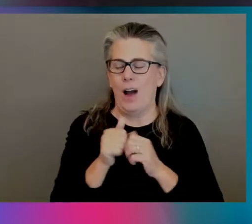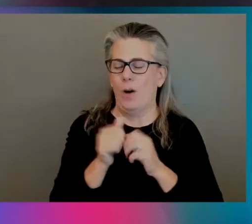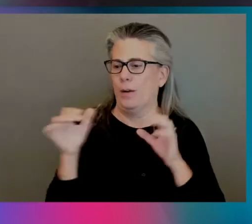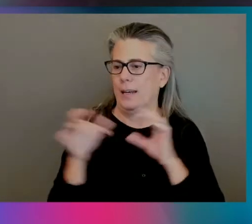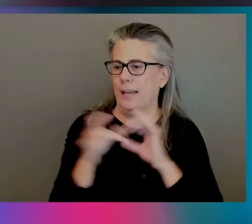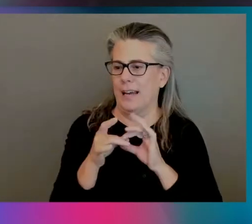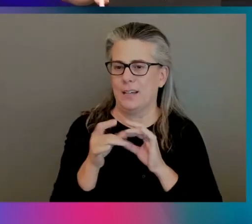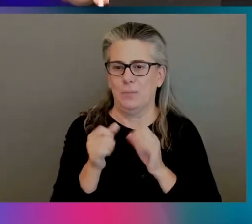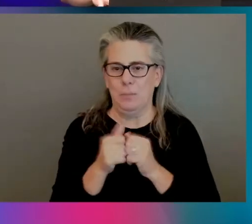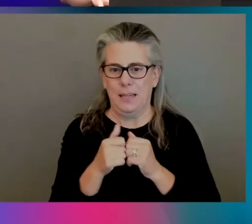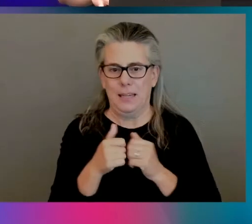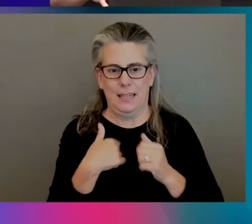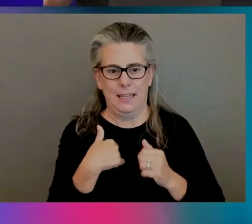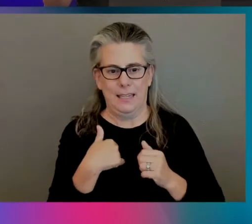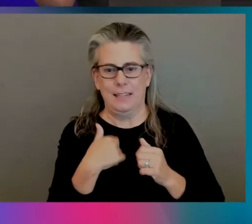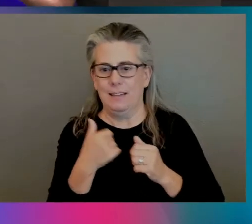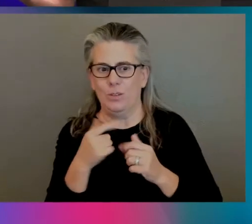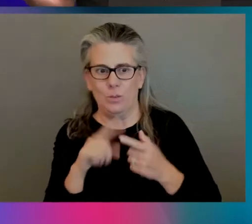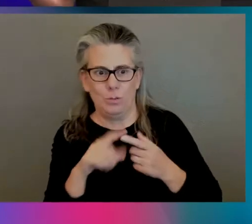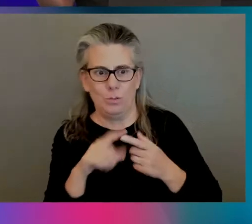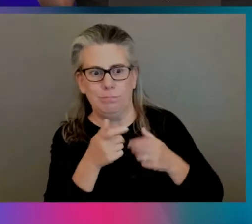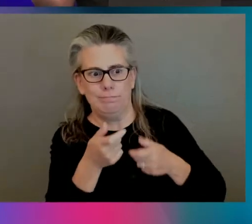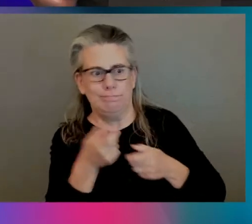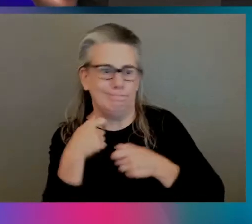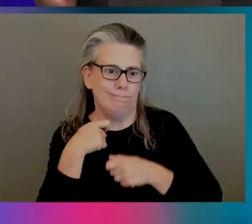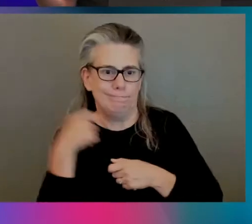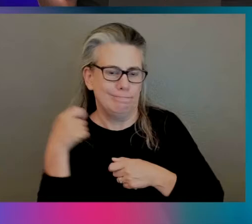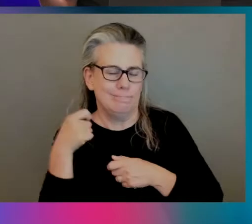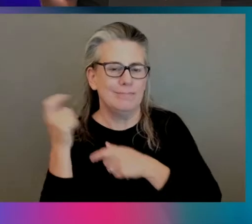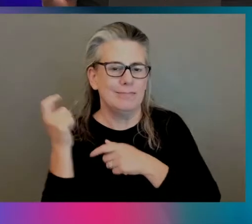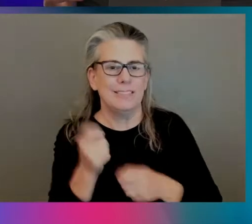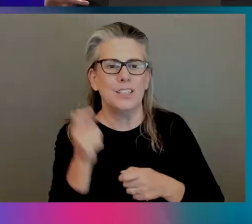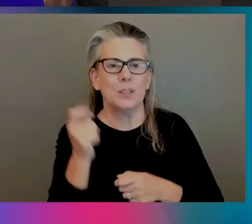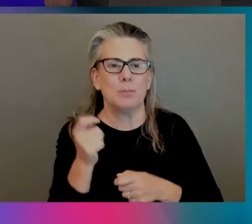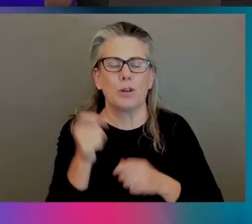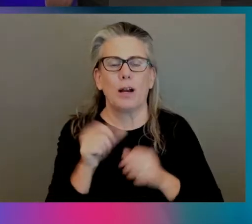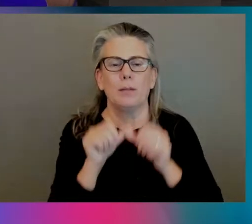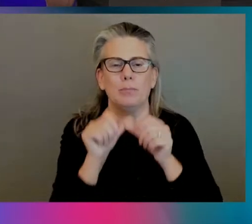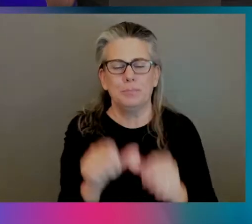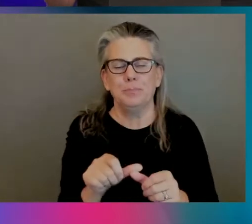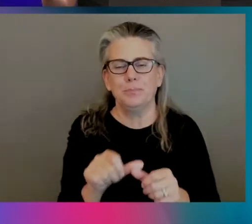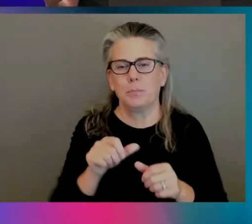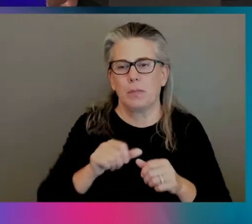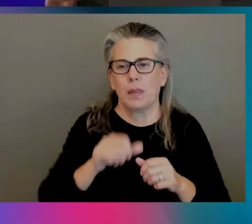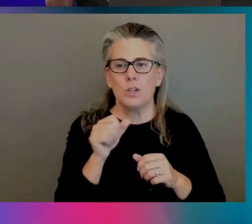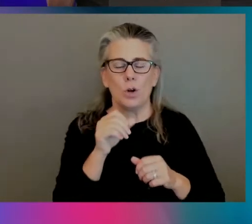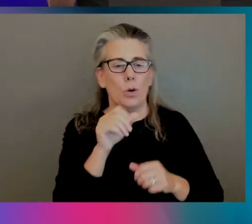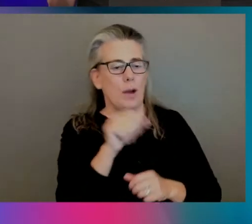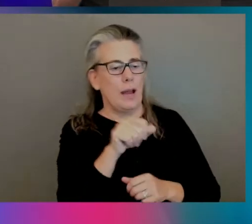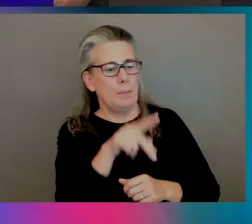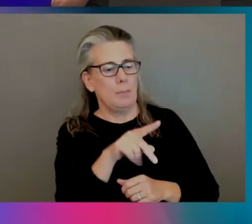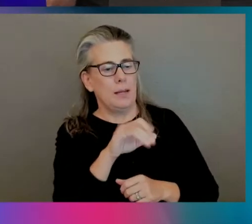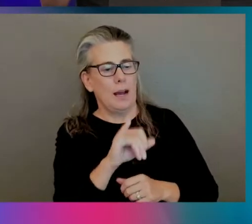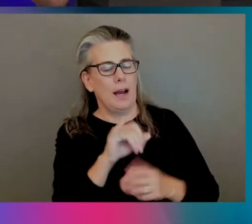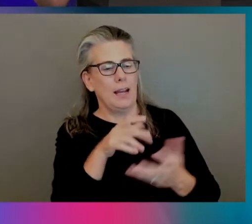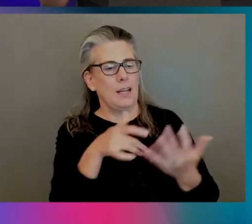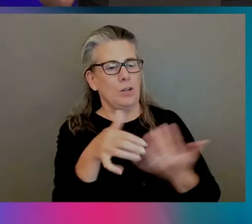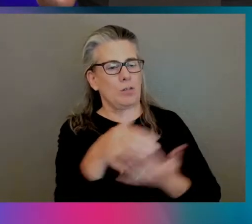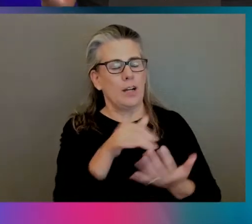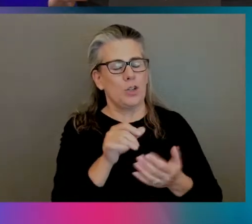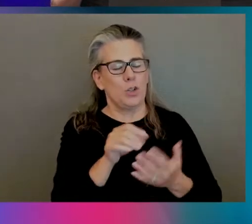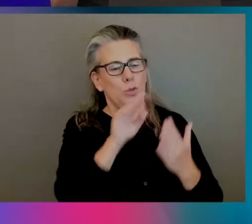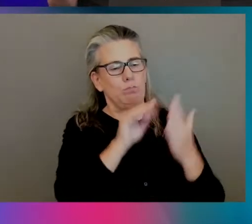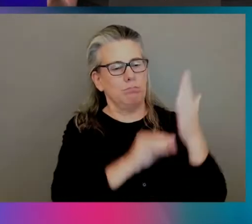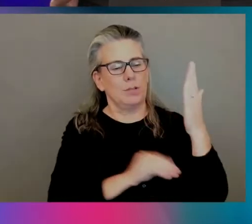about how Personalize works, but the idea is it's just an API-based interaction. You feed it your data, your interactions on your